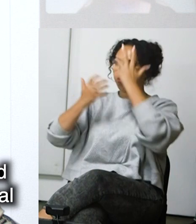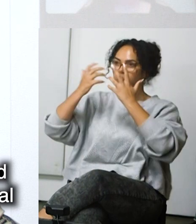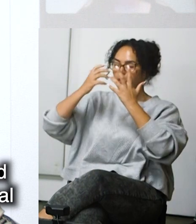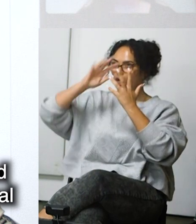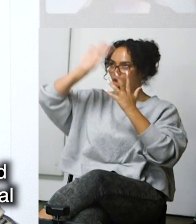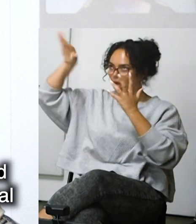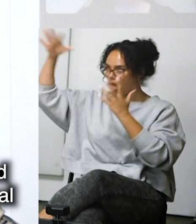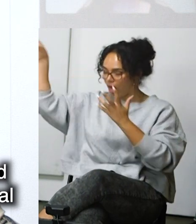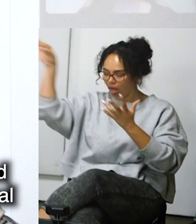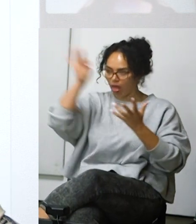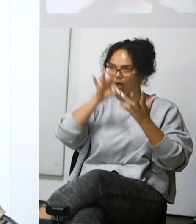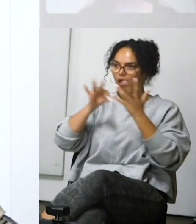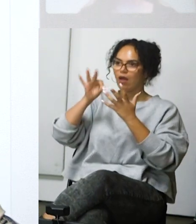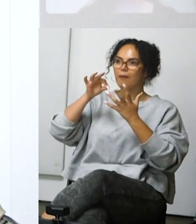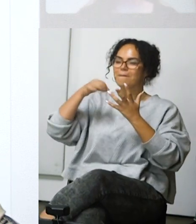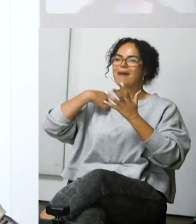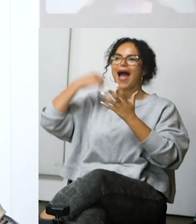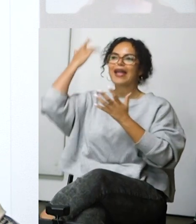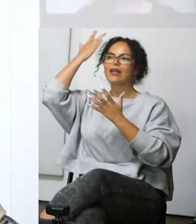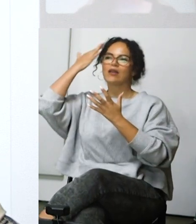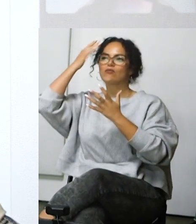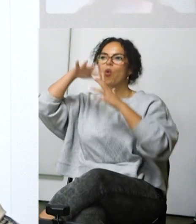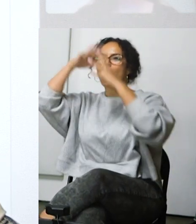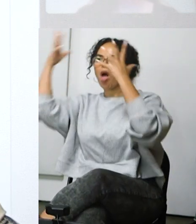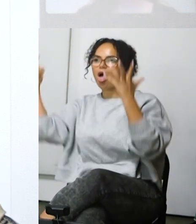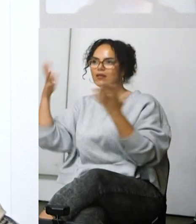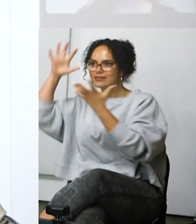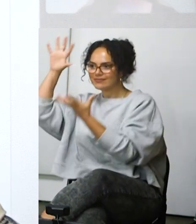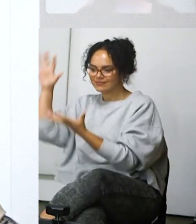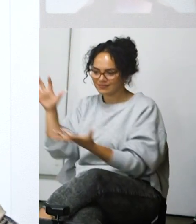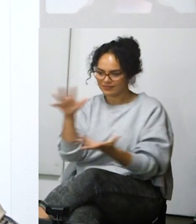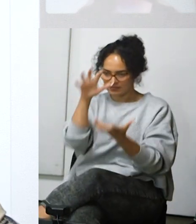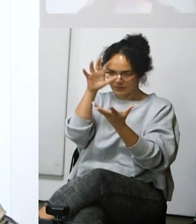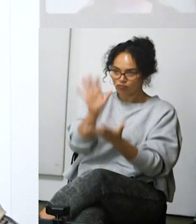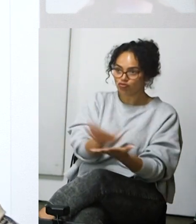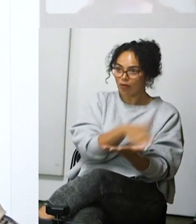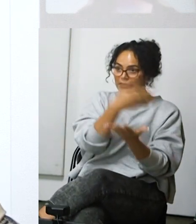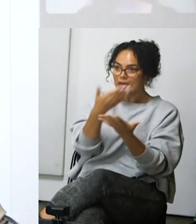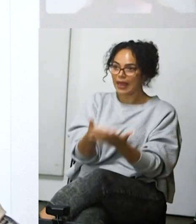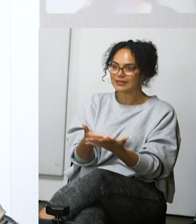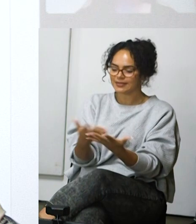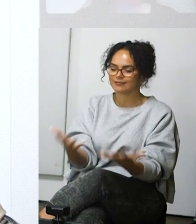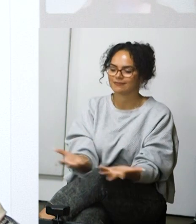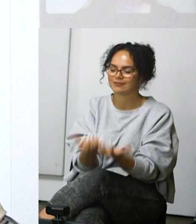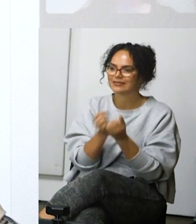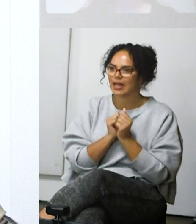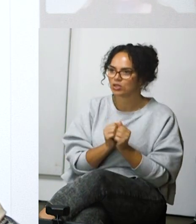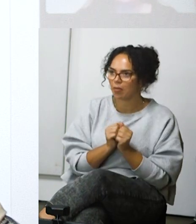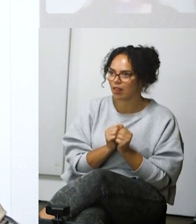abstraction of the neurotypical world, and translating it into something that I can actually hold.